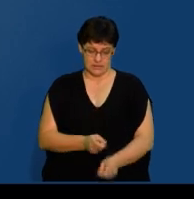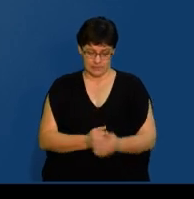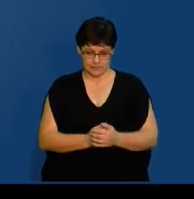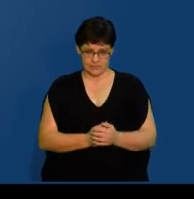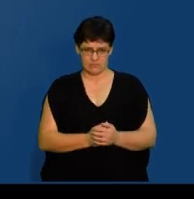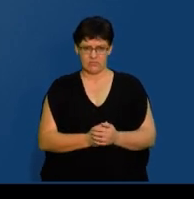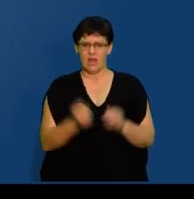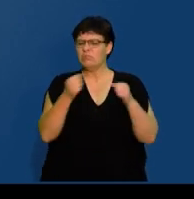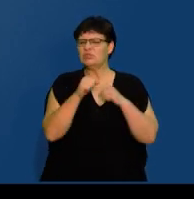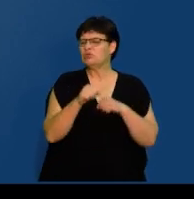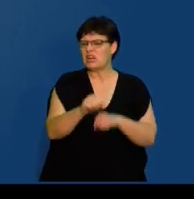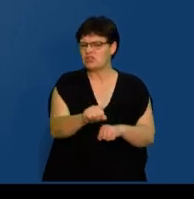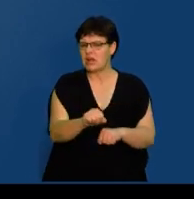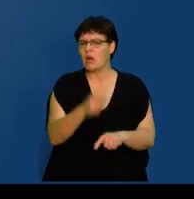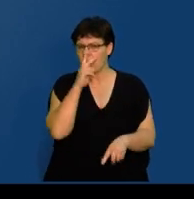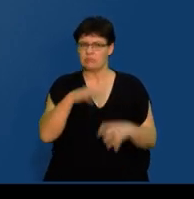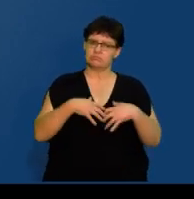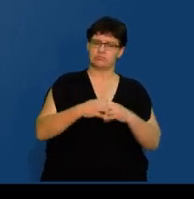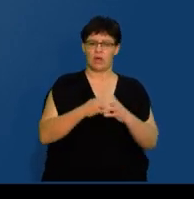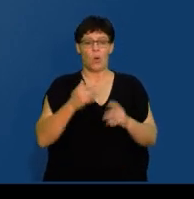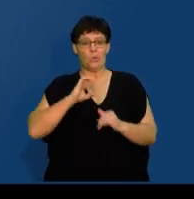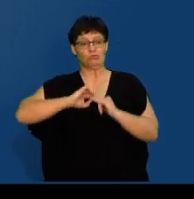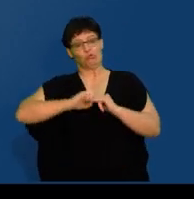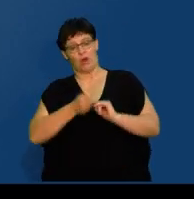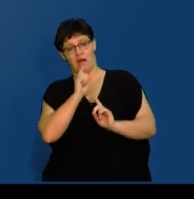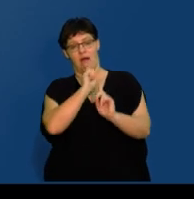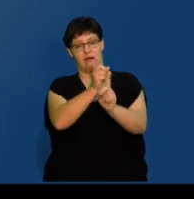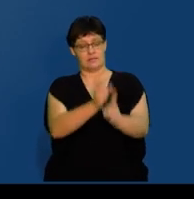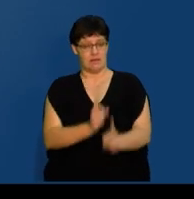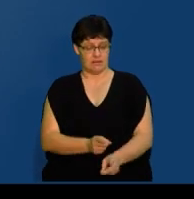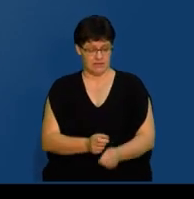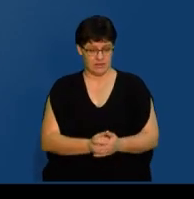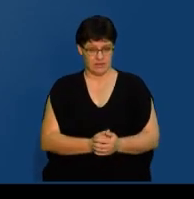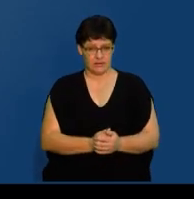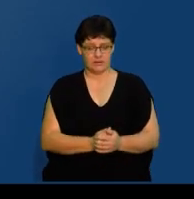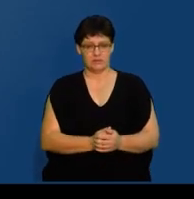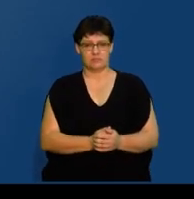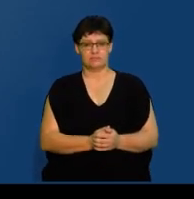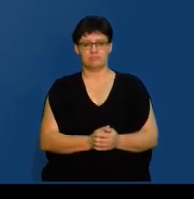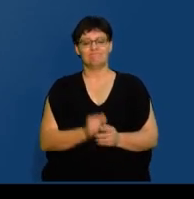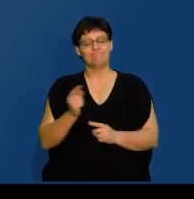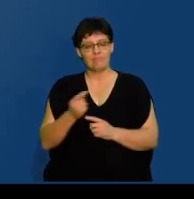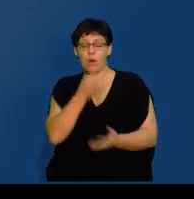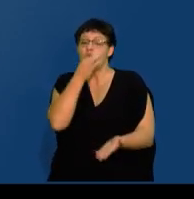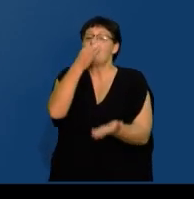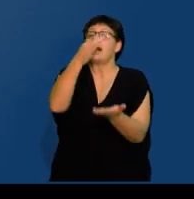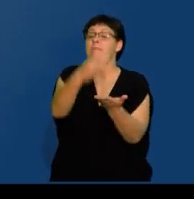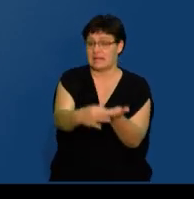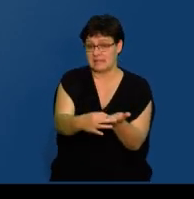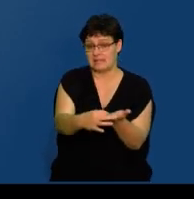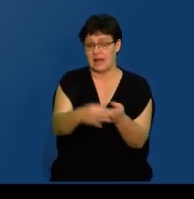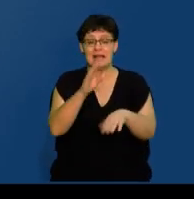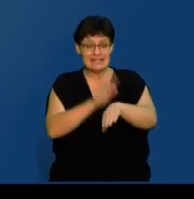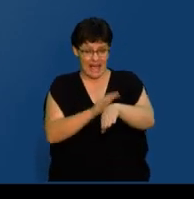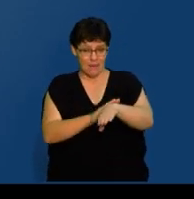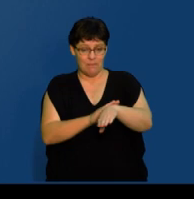strategy that you employ when attempting to answer these questions? here's a recommended amount of time